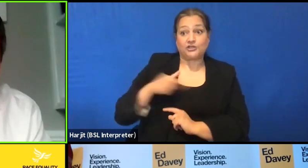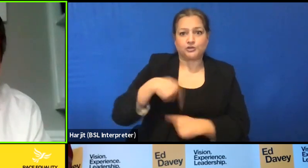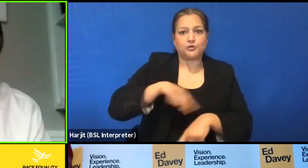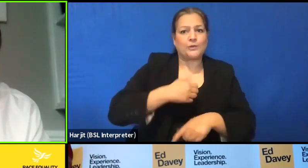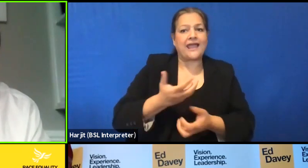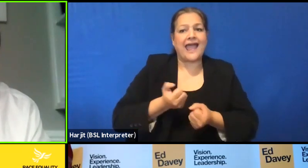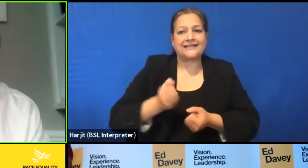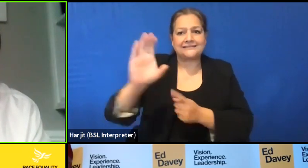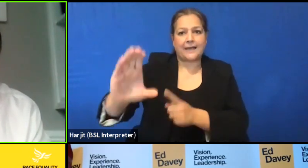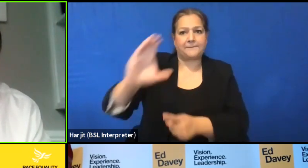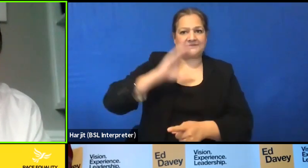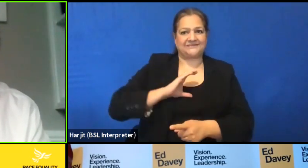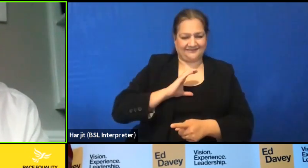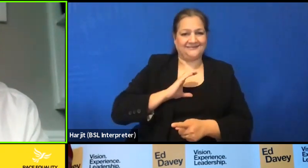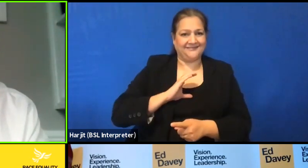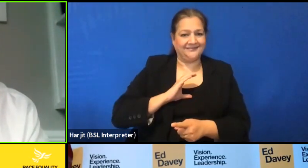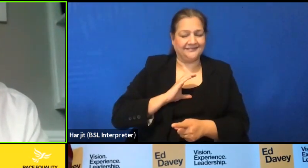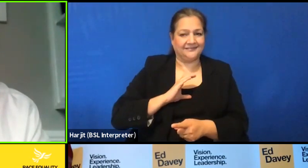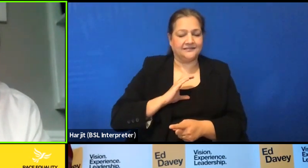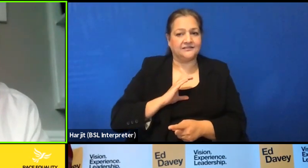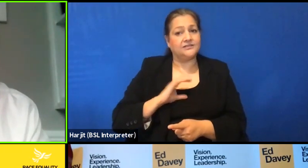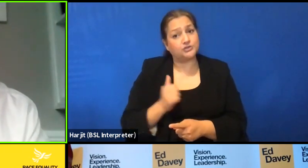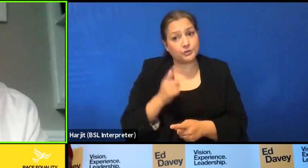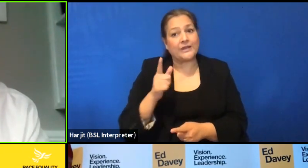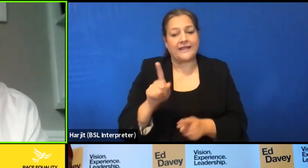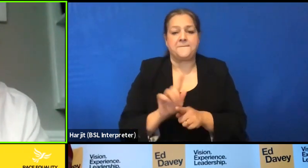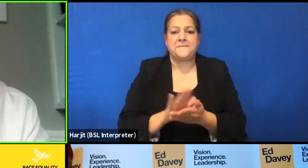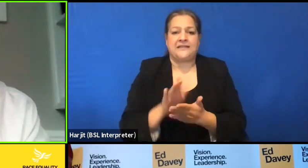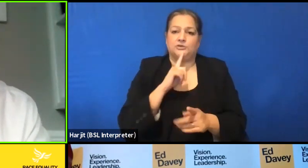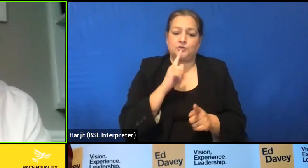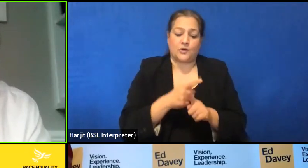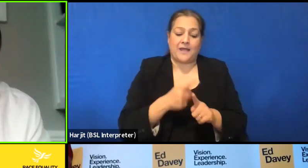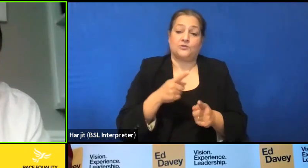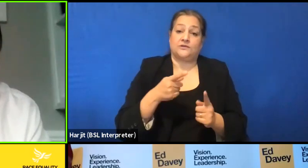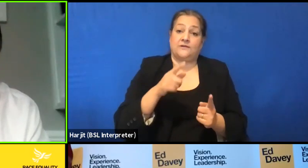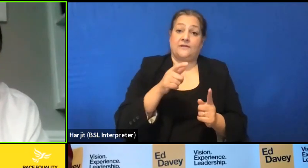about reparations and slavery, but also about party donations. Layla.